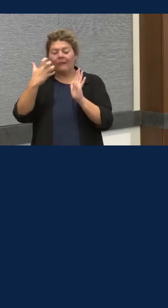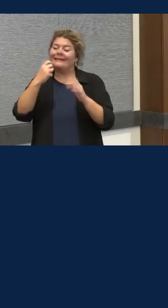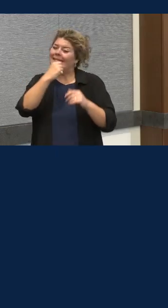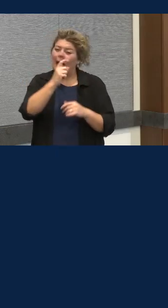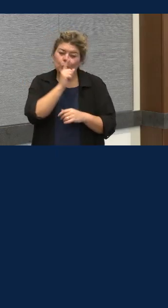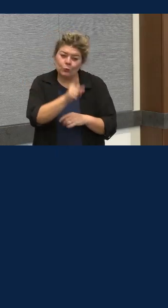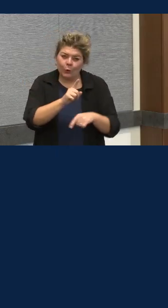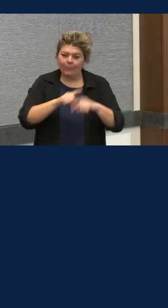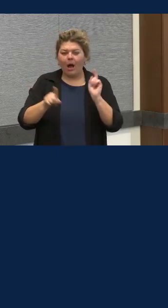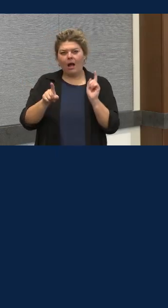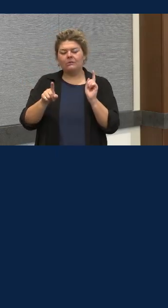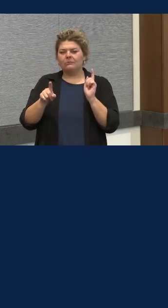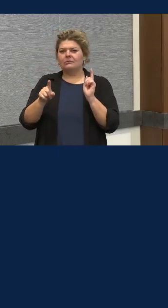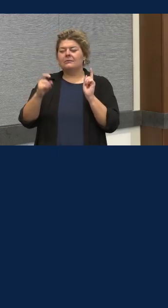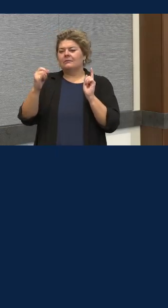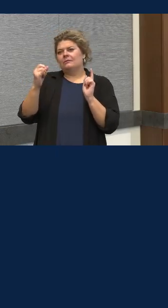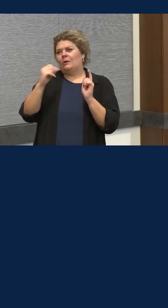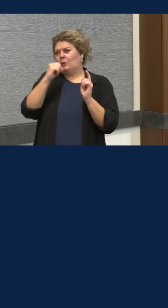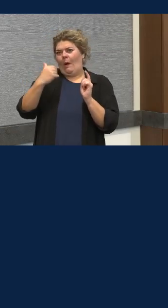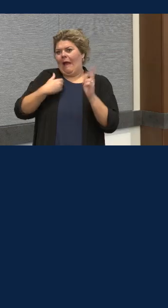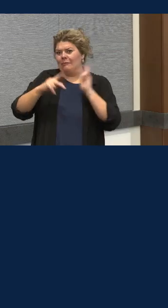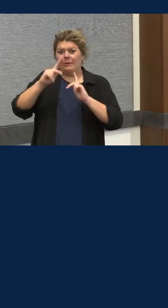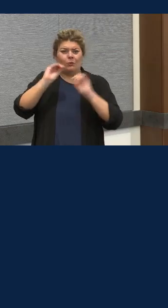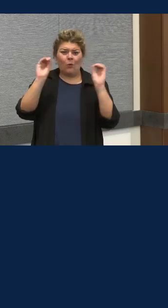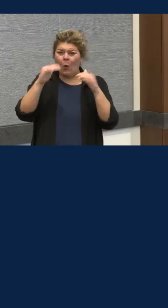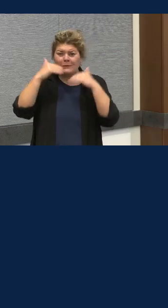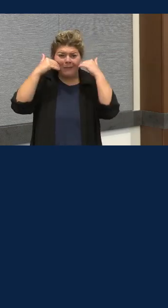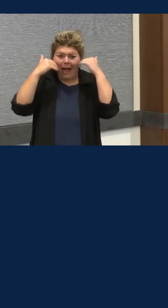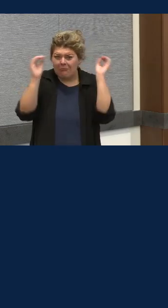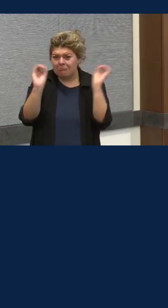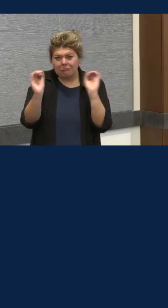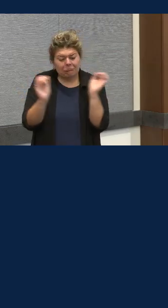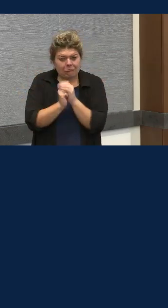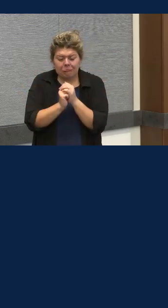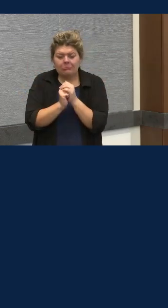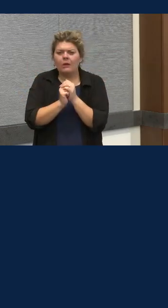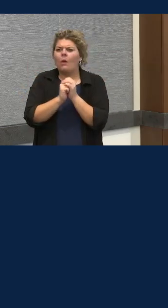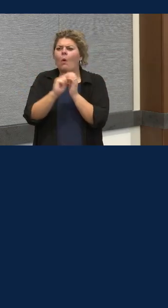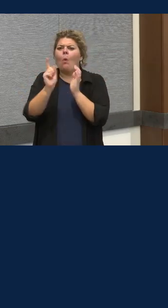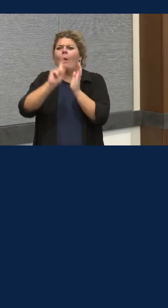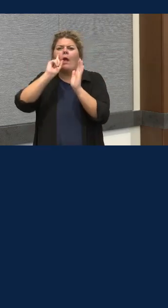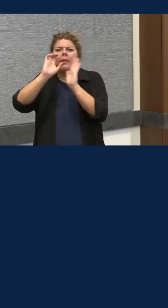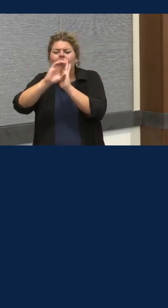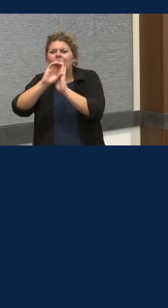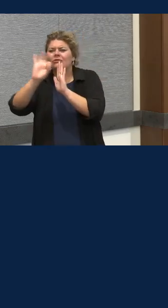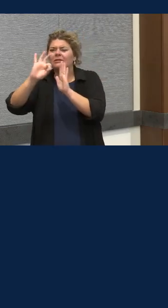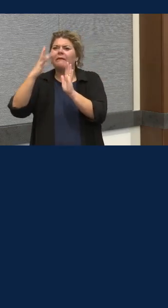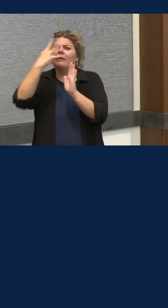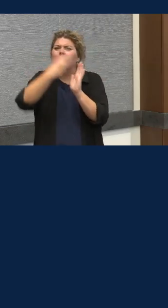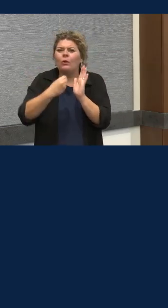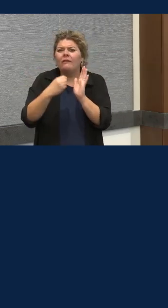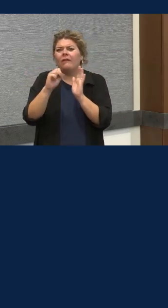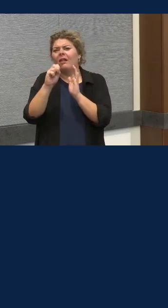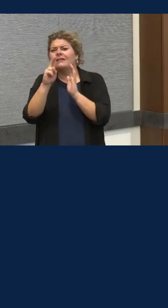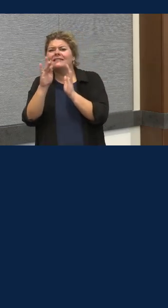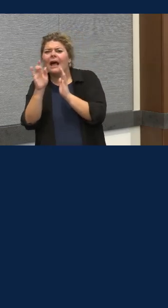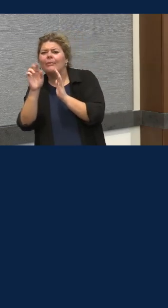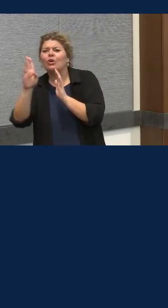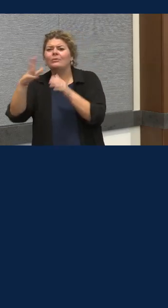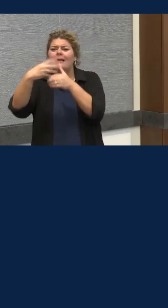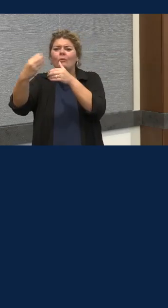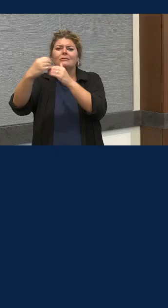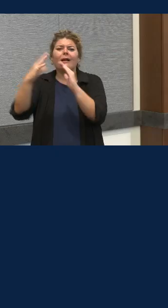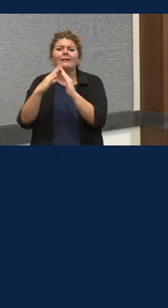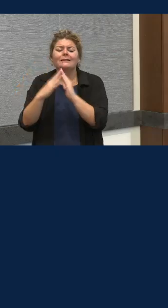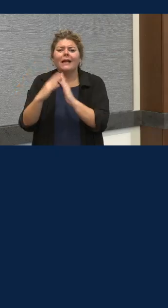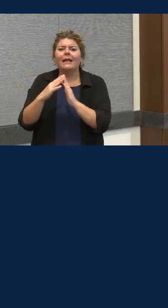but you don't have people smiling. Where were the pictures of the beautiful suburbs